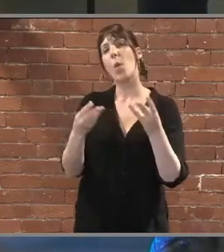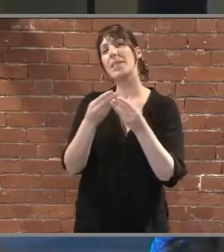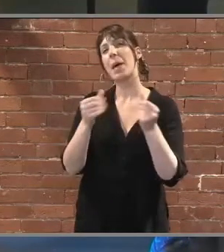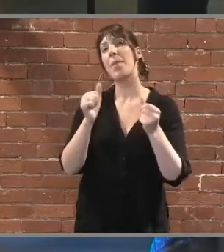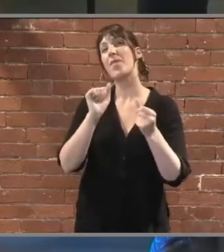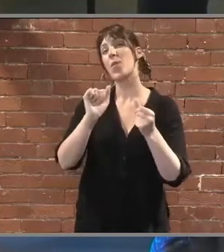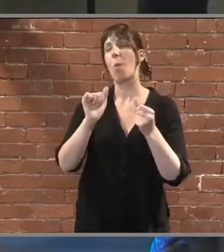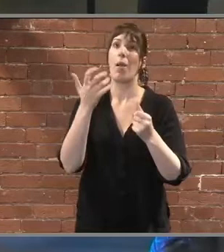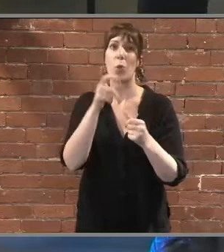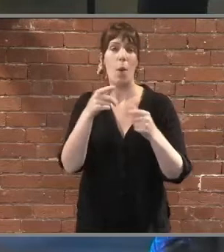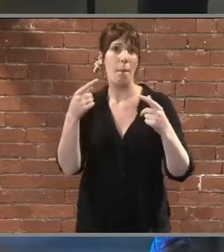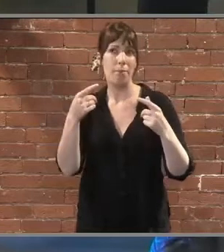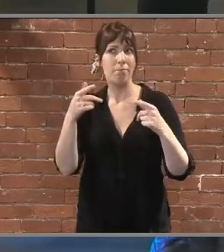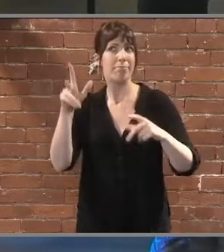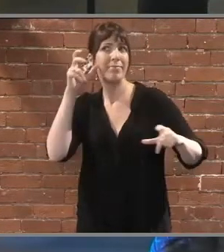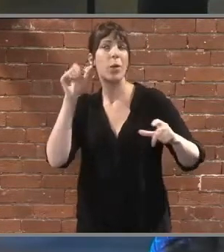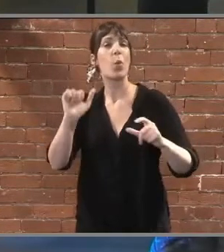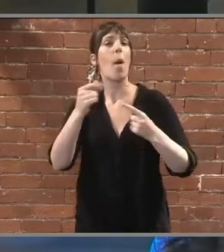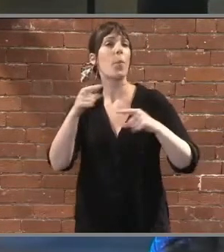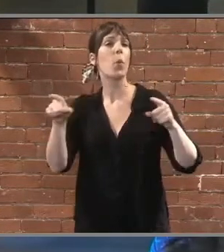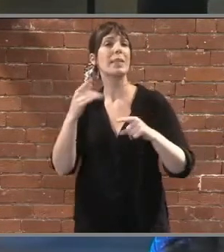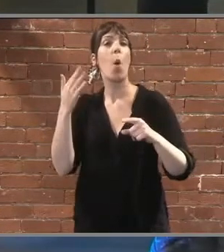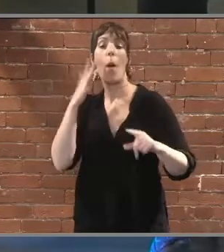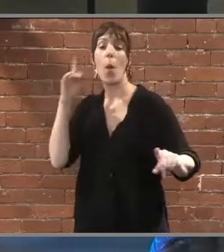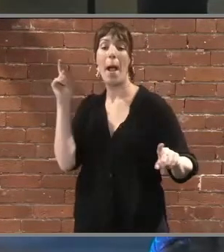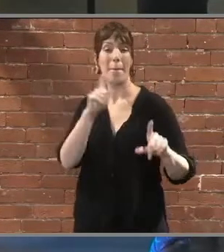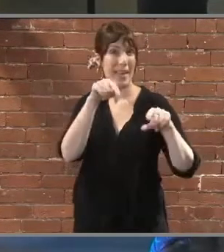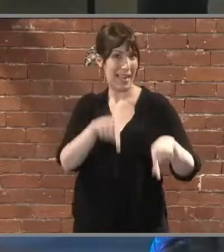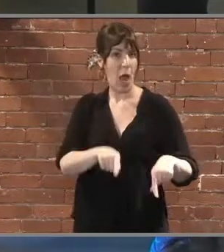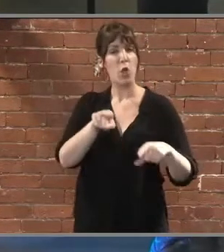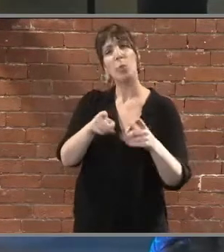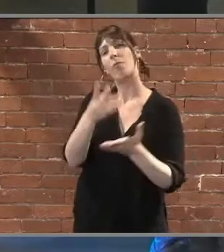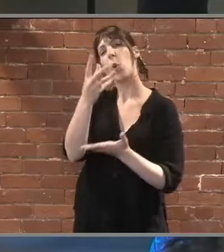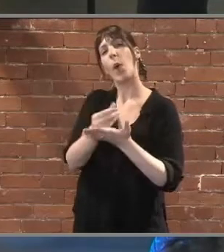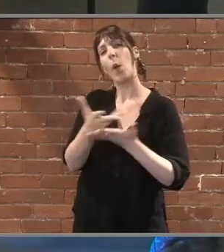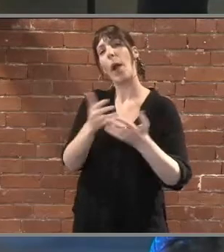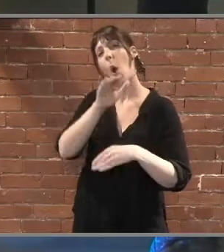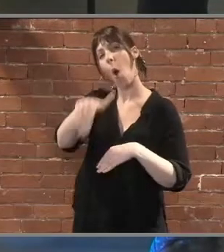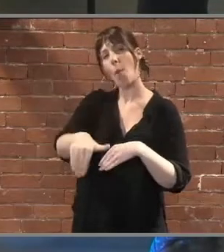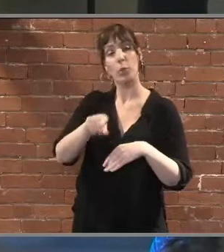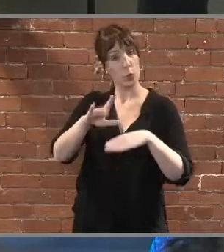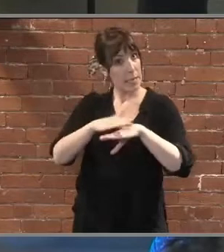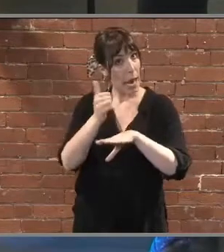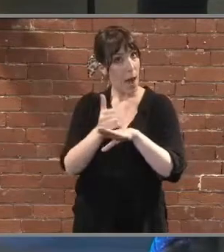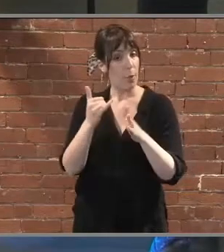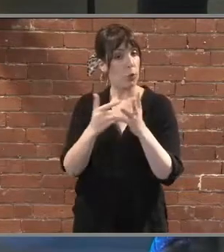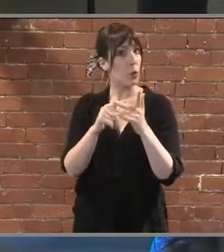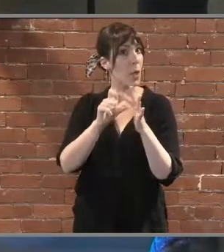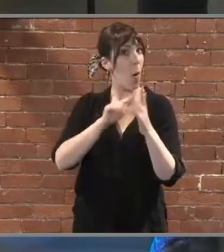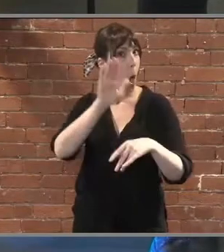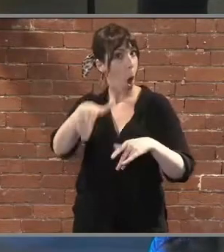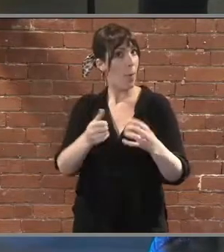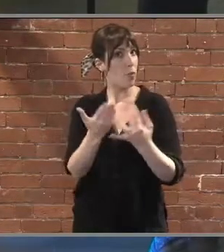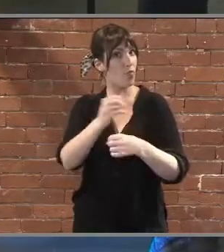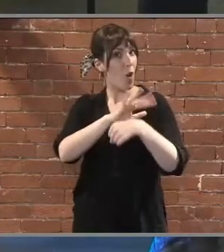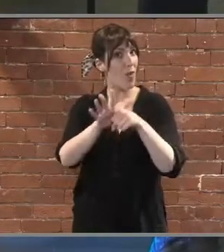here, and you've been recording it at home, which is pretty awesome. So you've set up a studio at home during COVID? Yes, I felt like that was